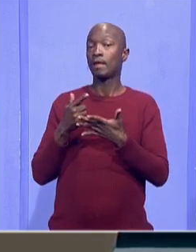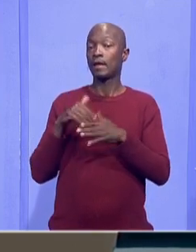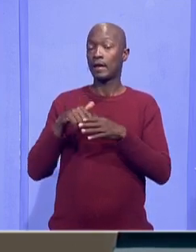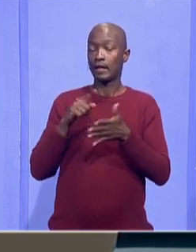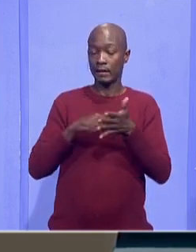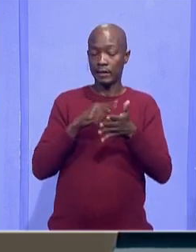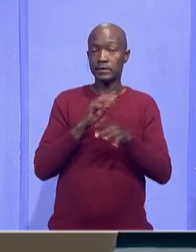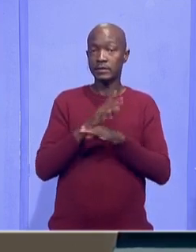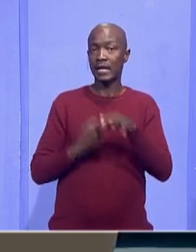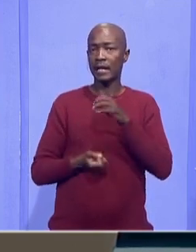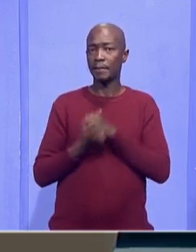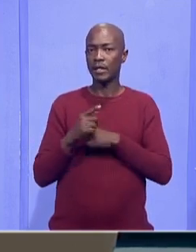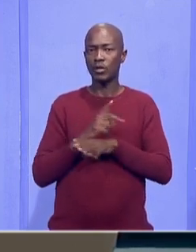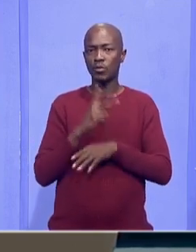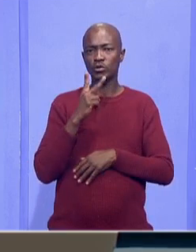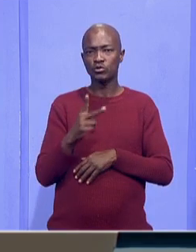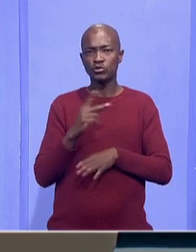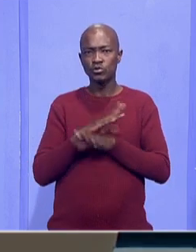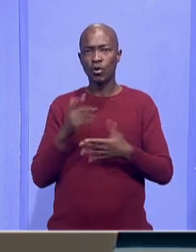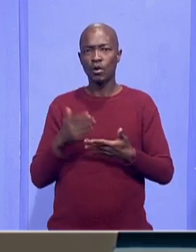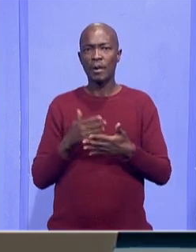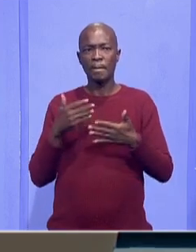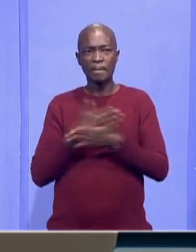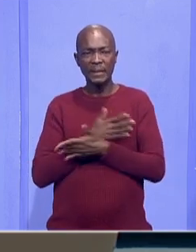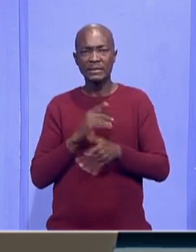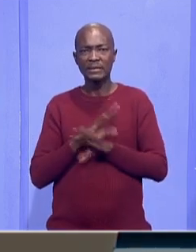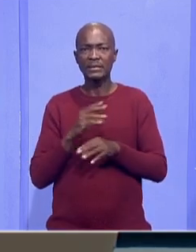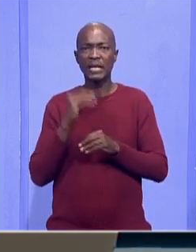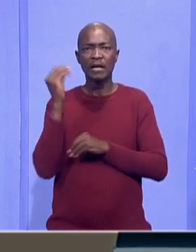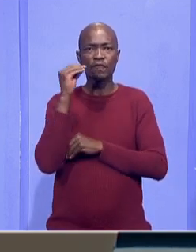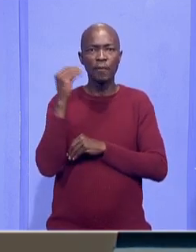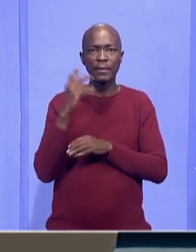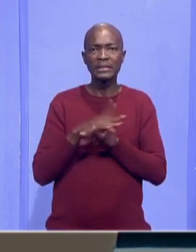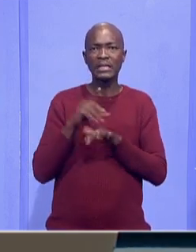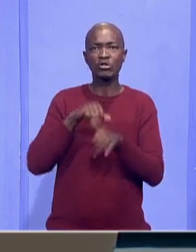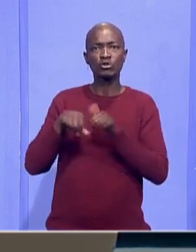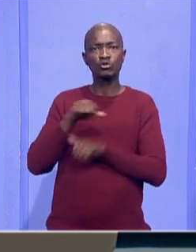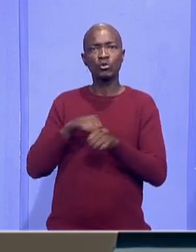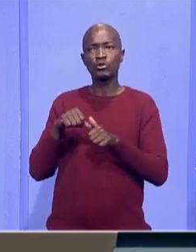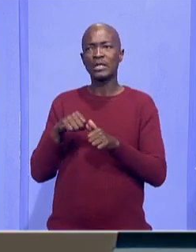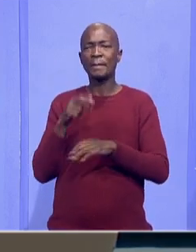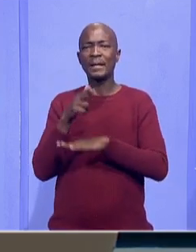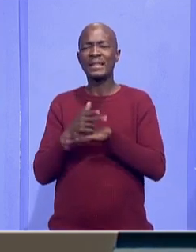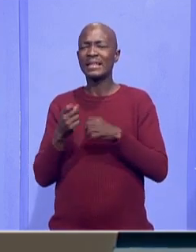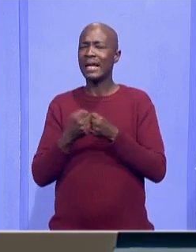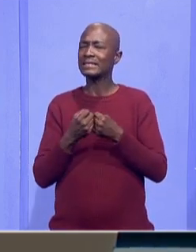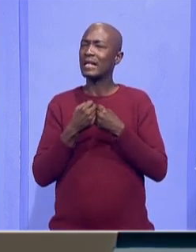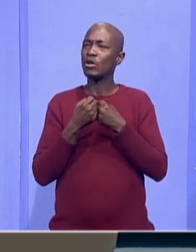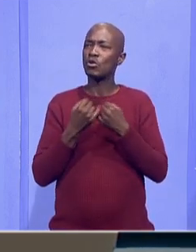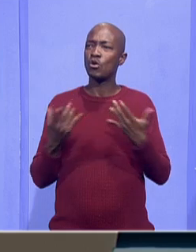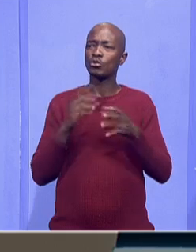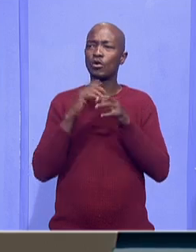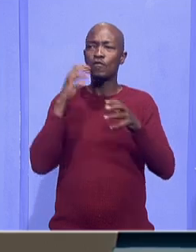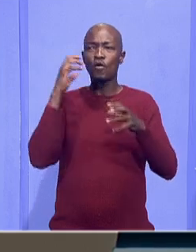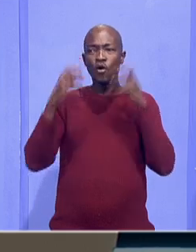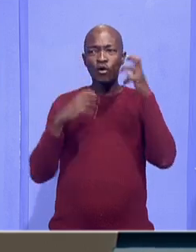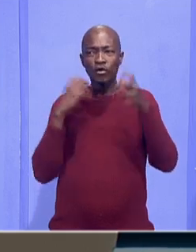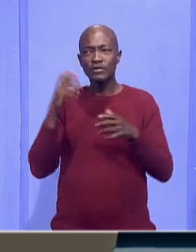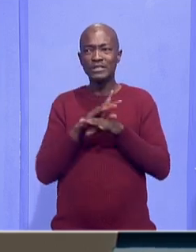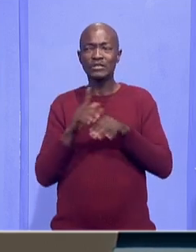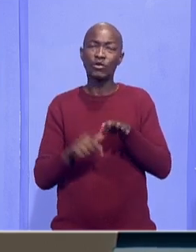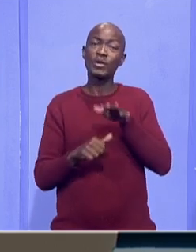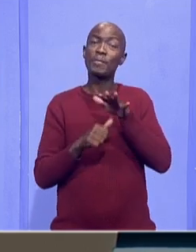saw misinformation, disinformation already trickling in social media, where there's a lot of confusion on important